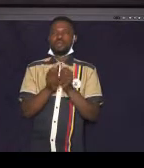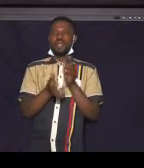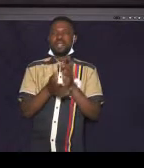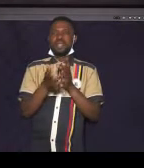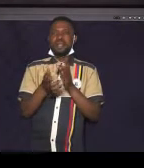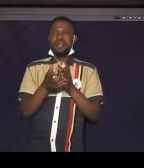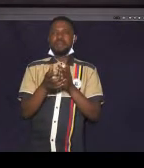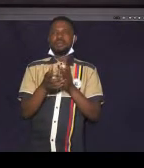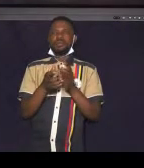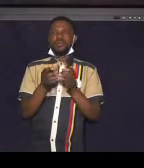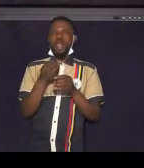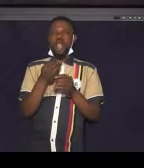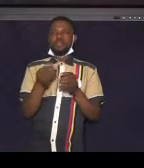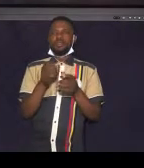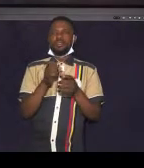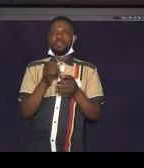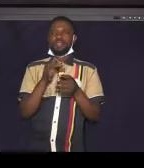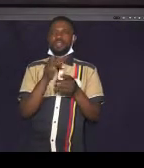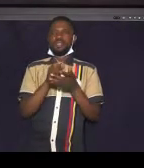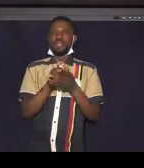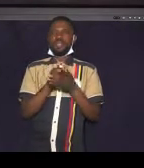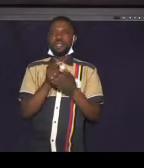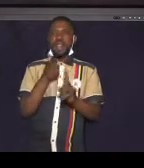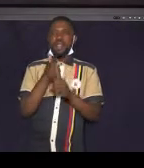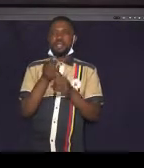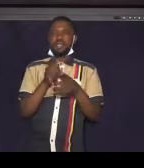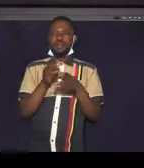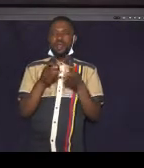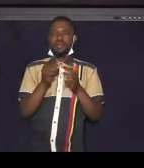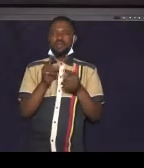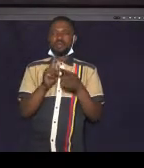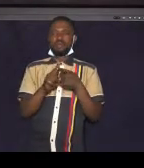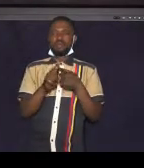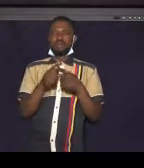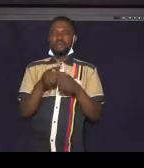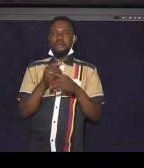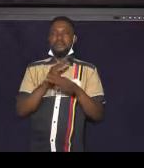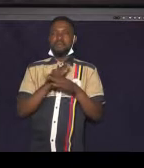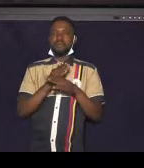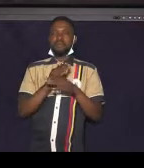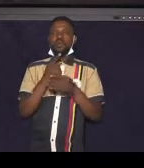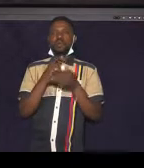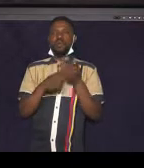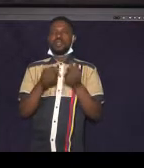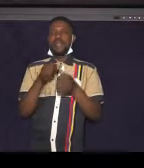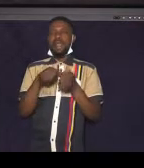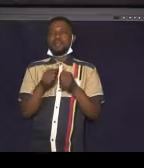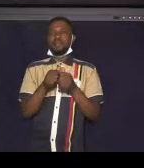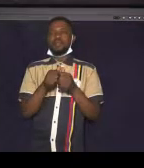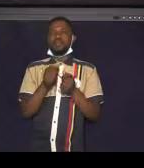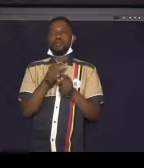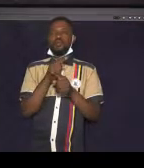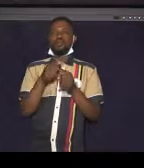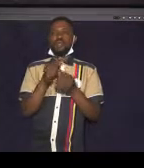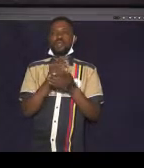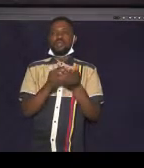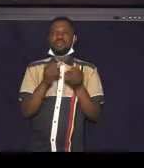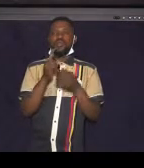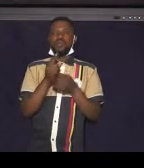is that an accident or a way to prevent accident? Good, an accident. What about when